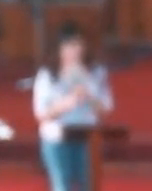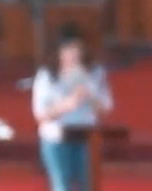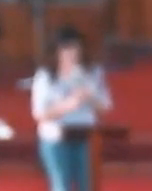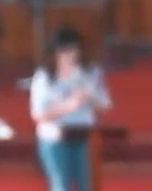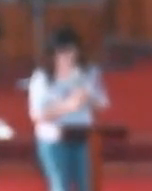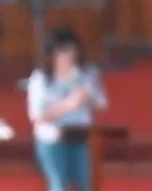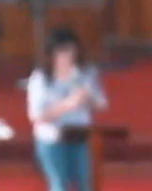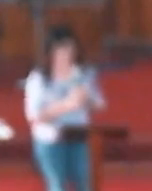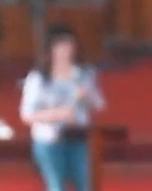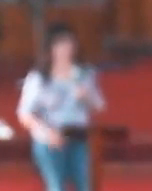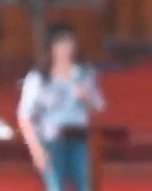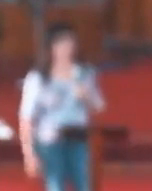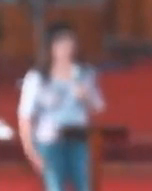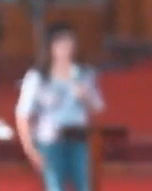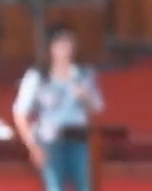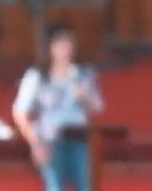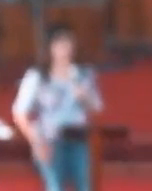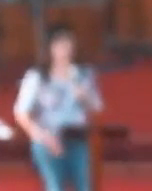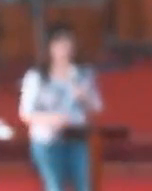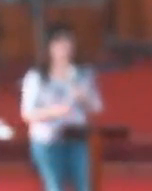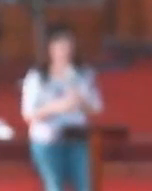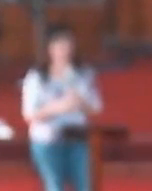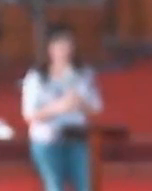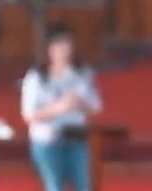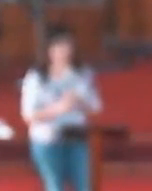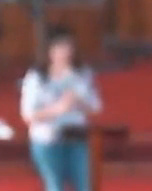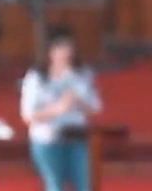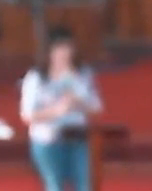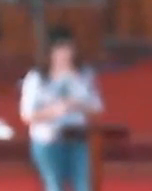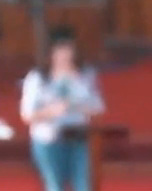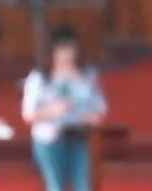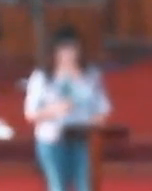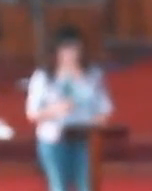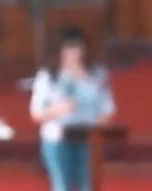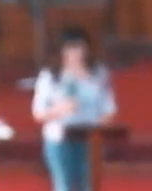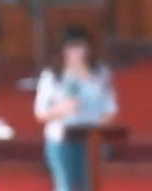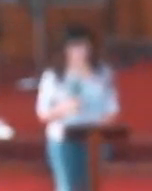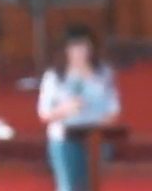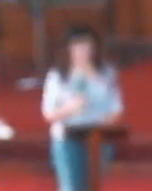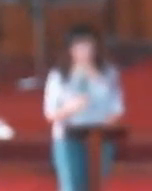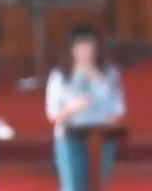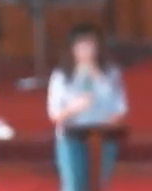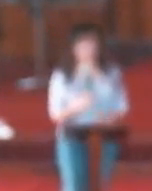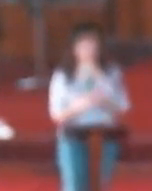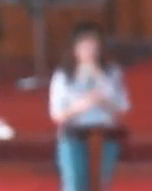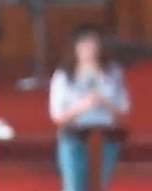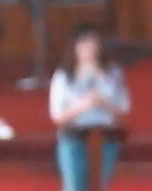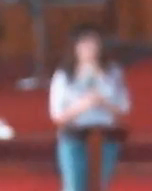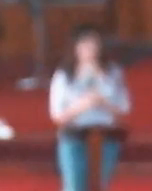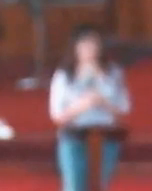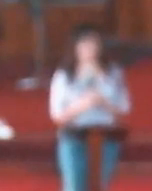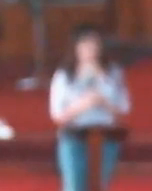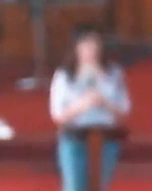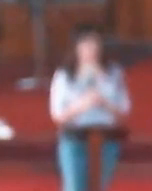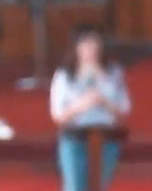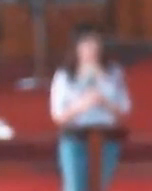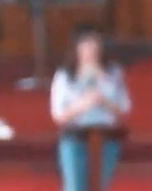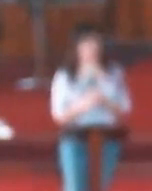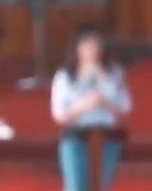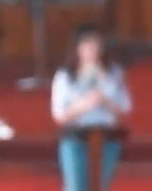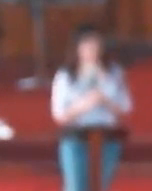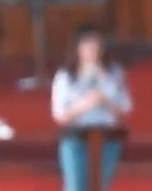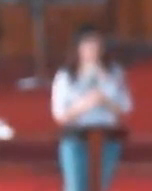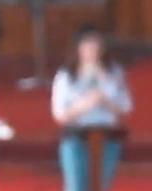Bien, vamos a entrarle a algunos de estos con, digamos, apoyos bíblicos que